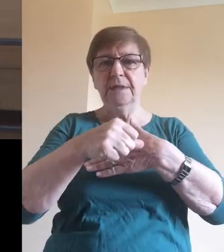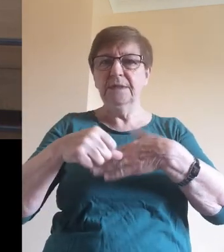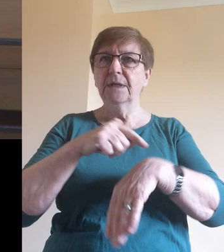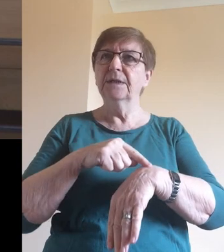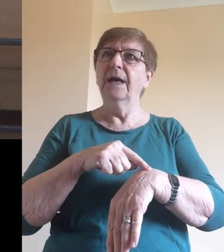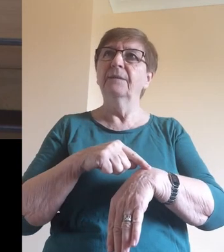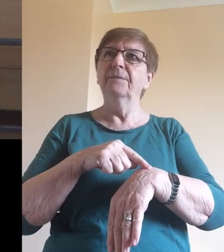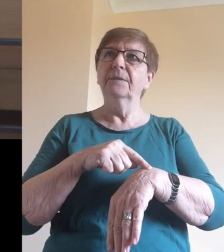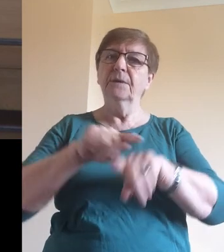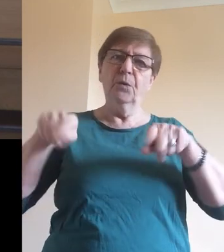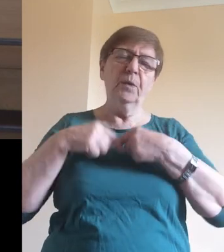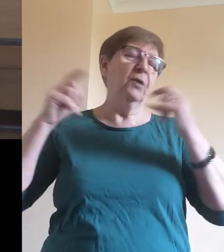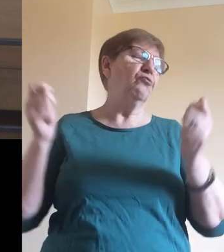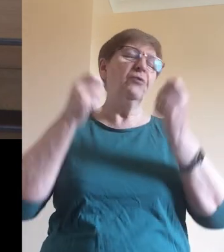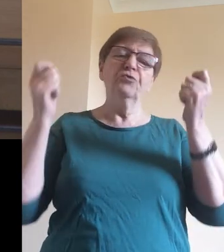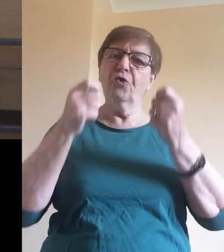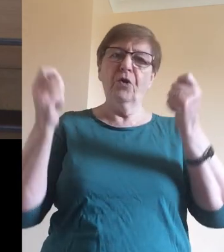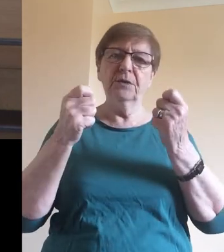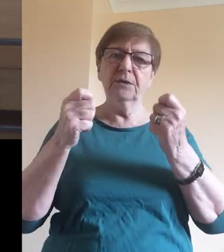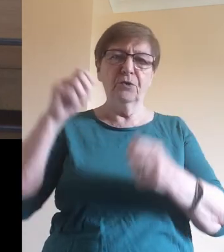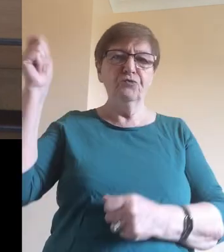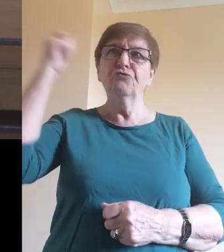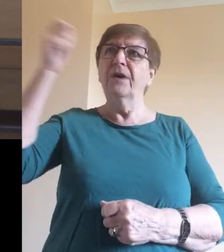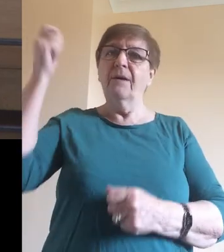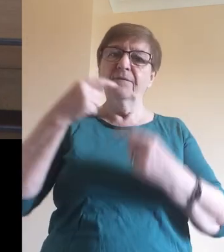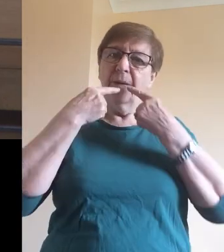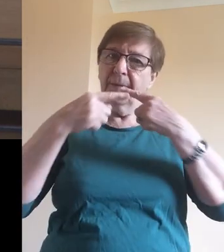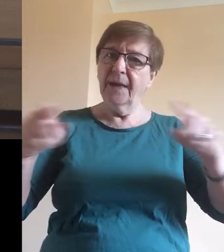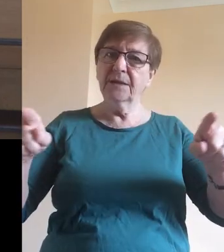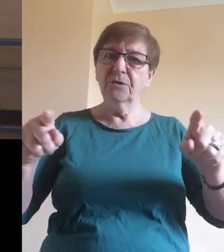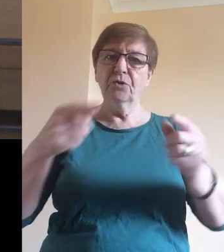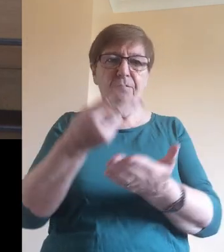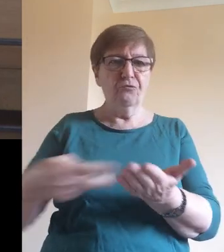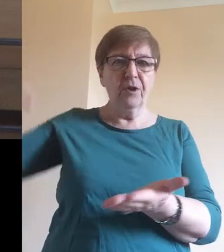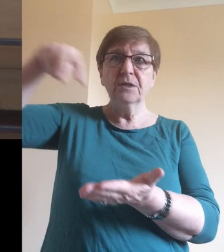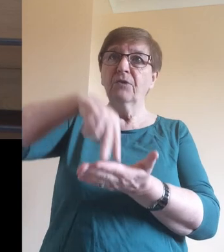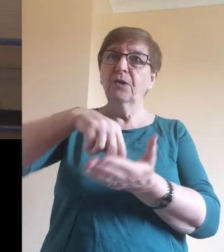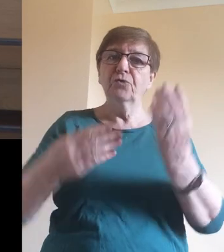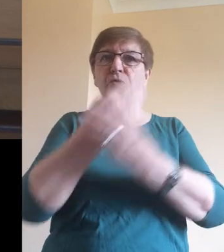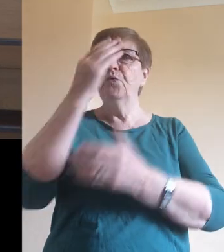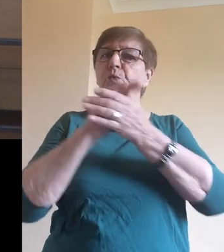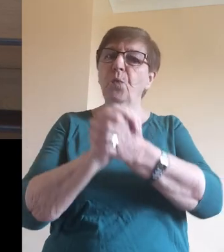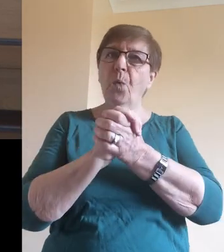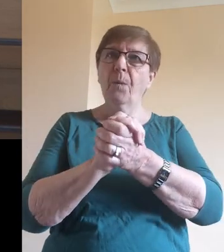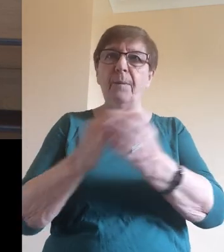We rejoice in the triumphant message of resurrection, of new hope, new joy, new life.